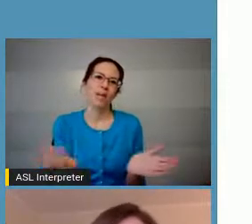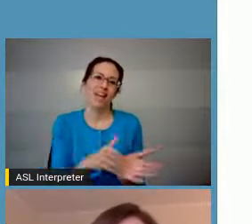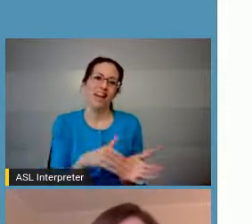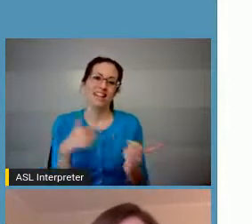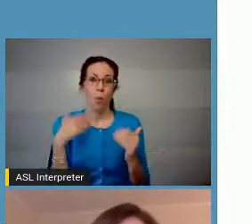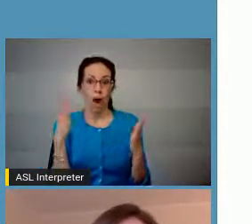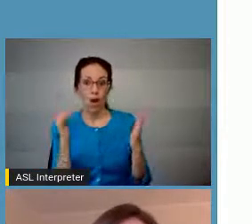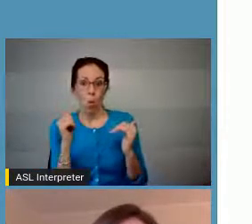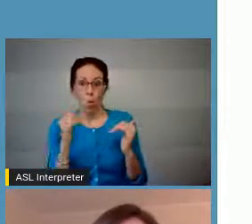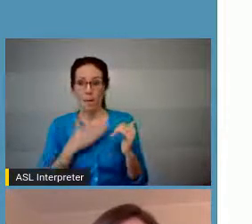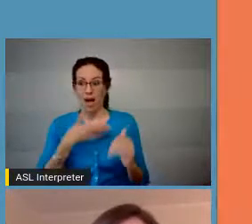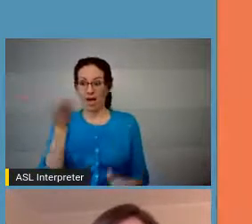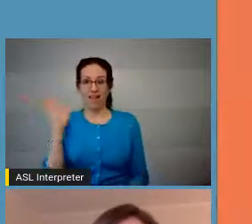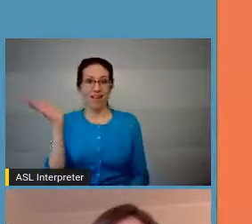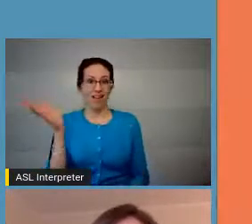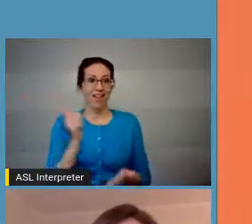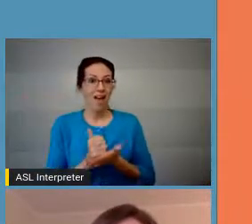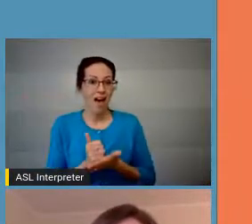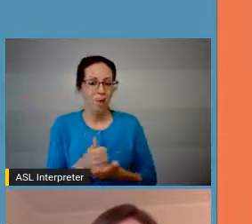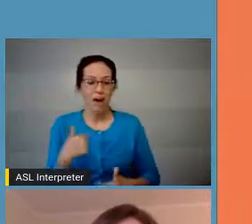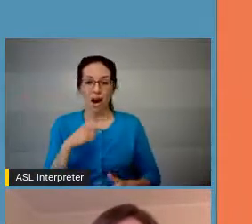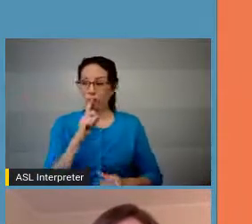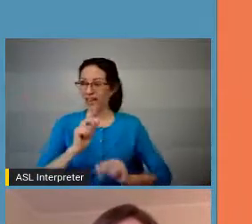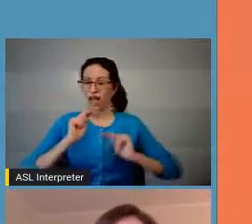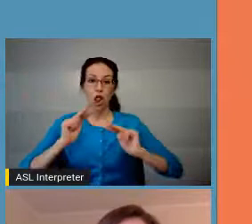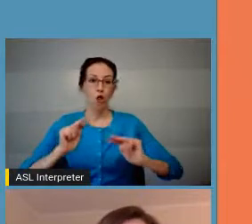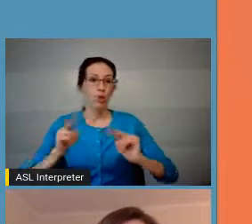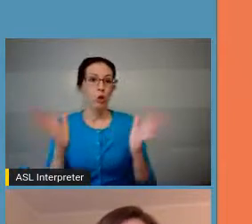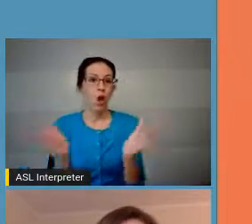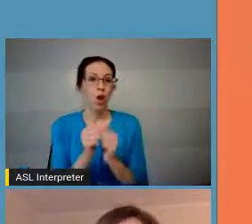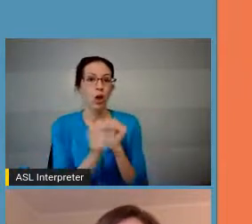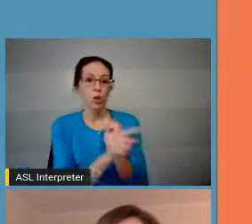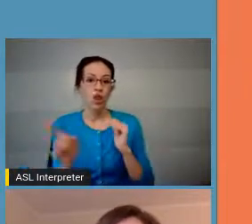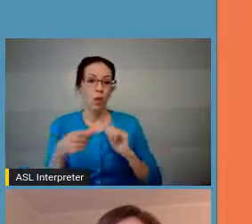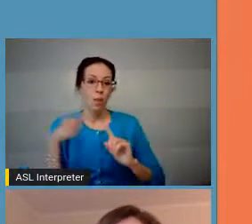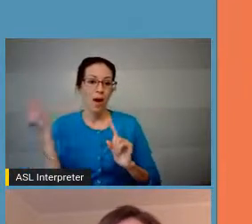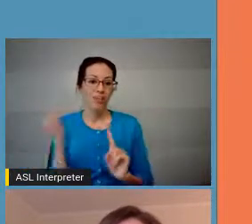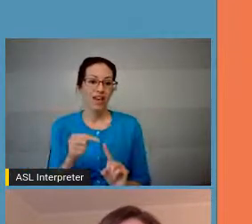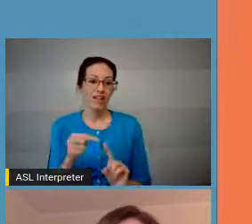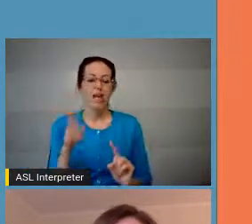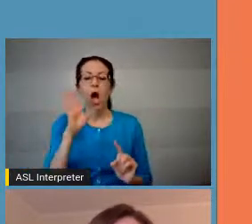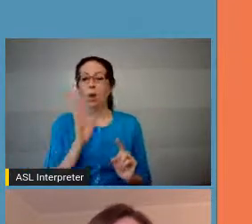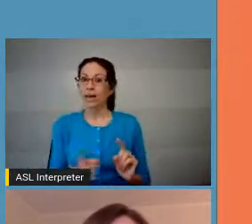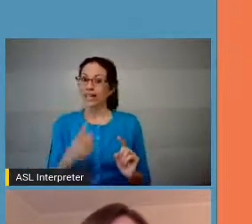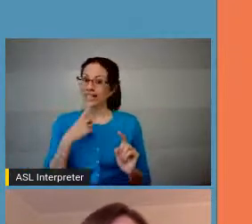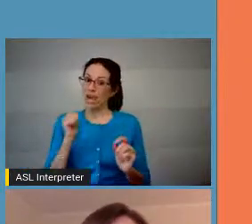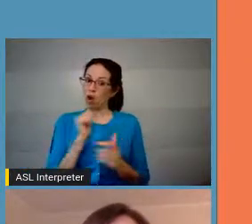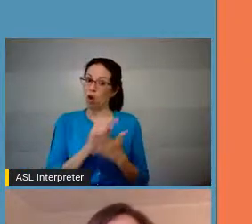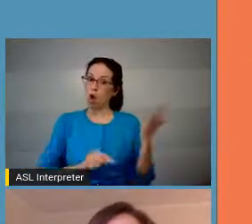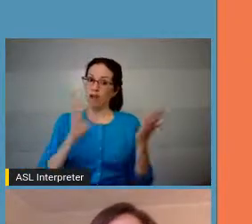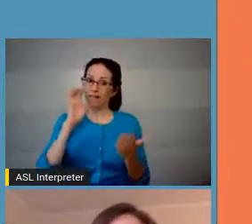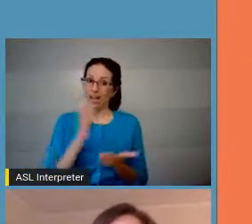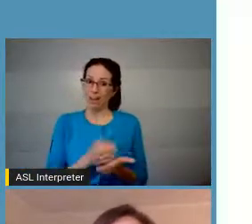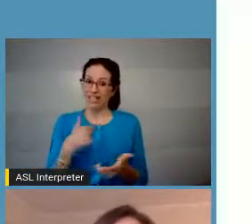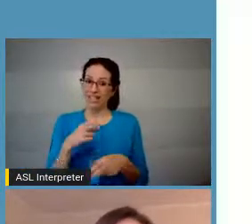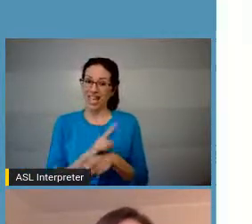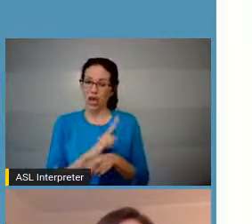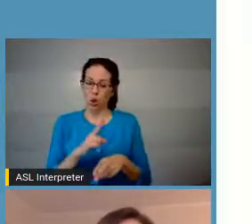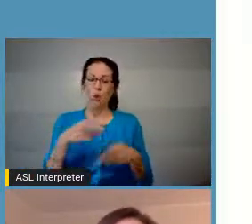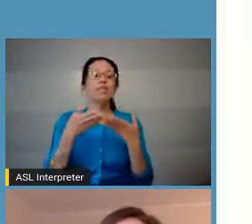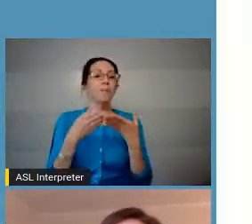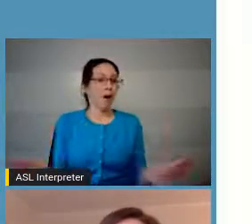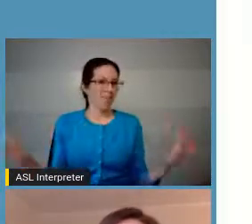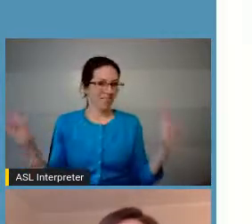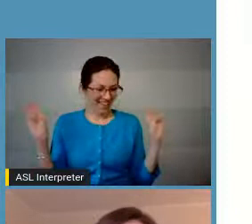helped. I've really looked forward to talking to all of you about this. I will say all of the images used were public domain unless otherwise